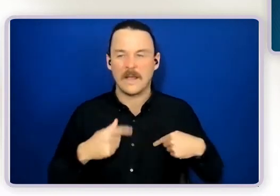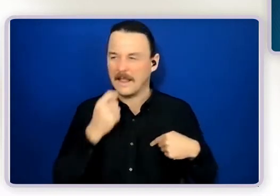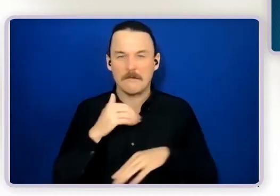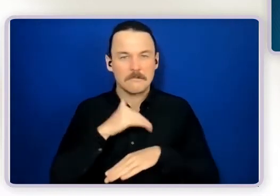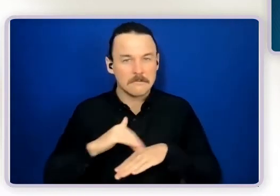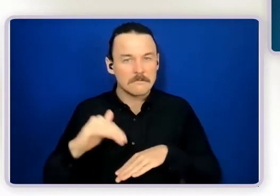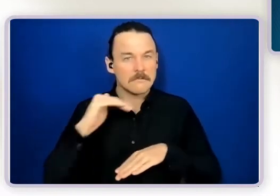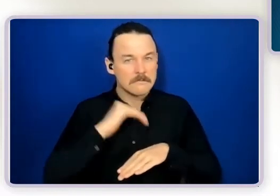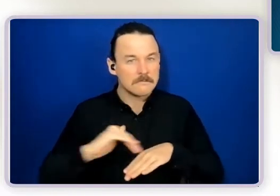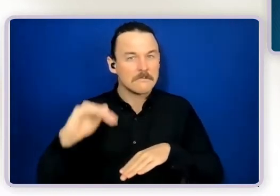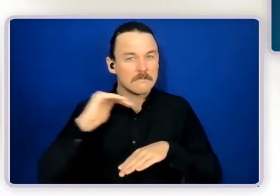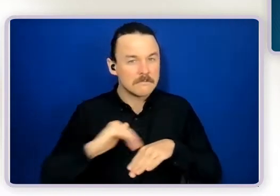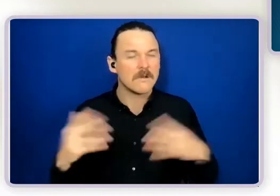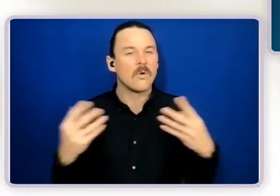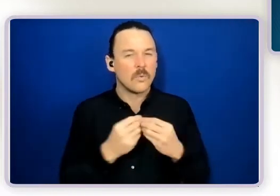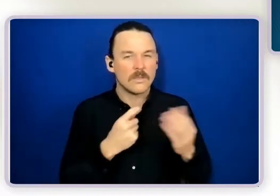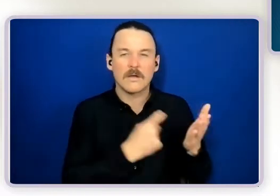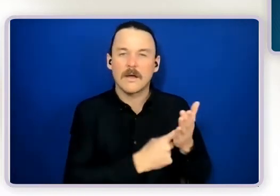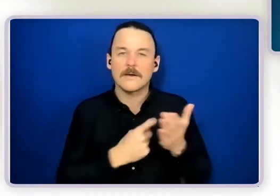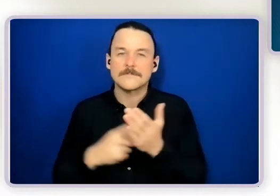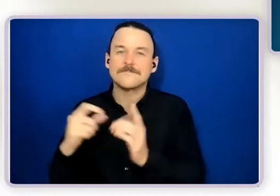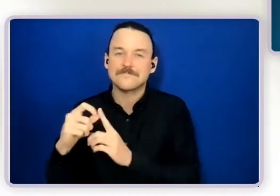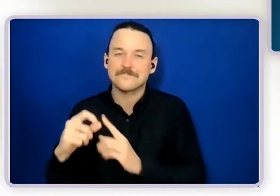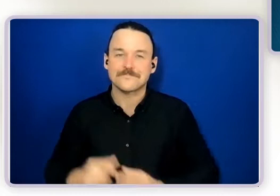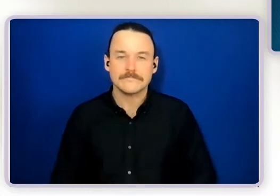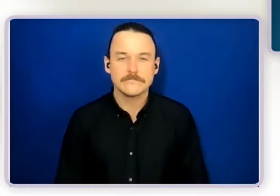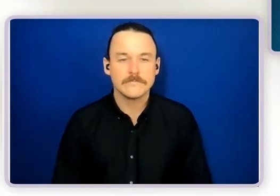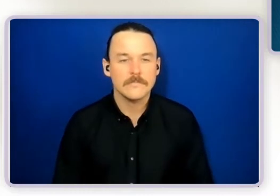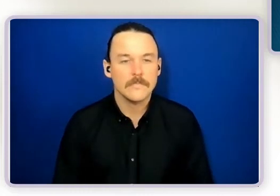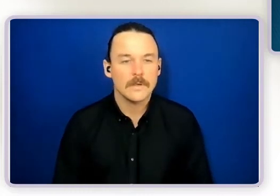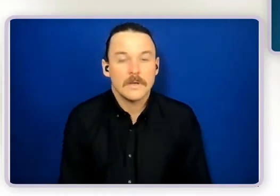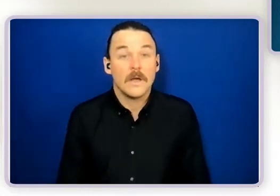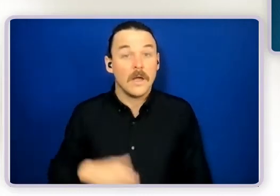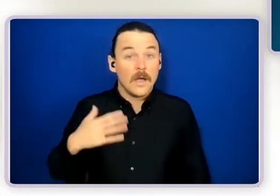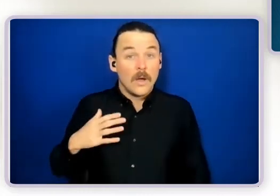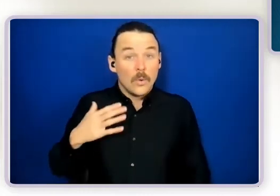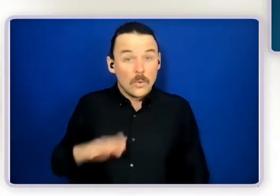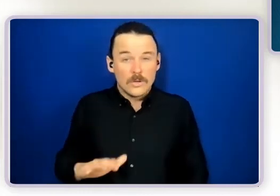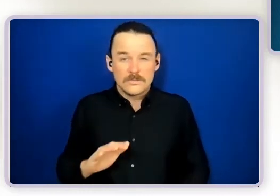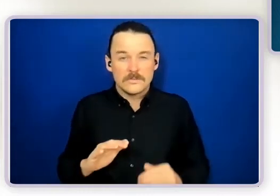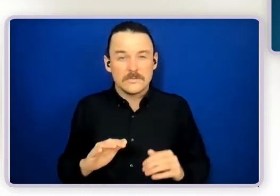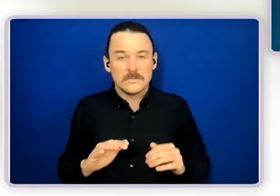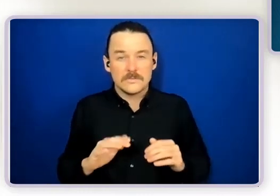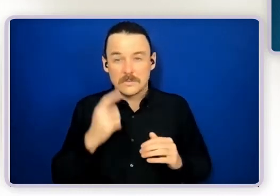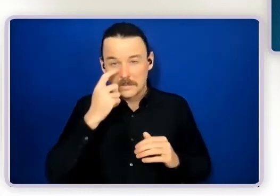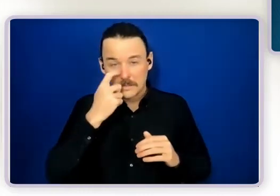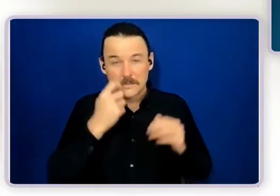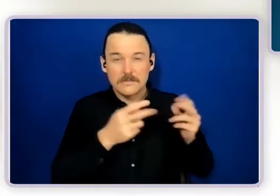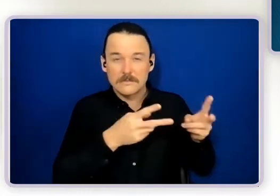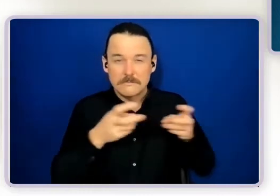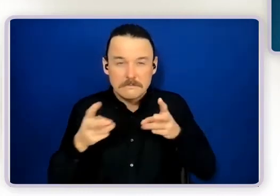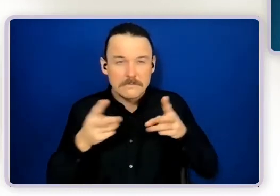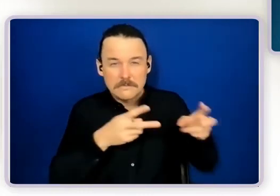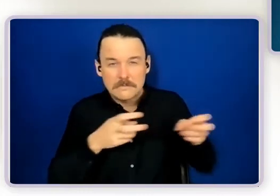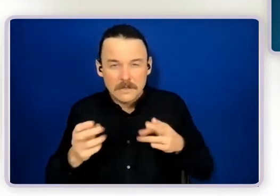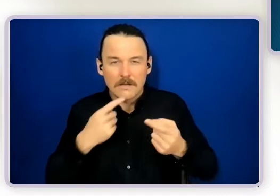And I want to quote some of the parts of the NDIS guide. And